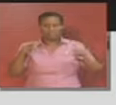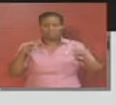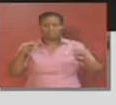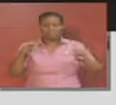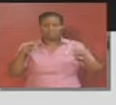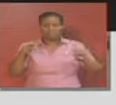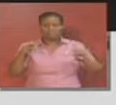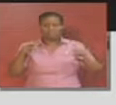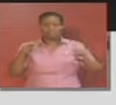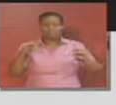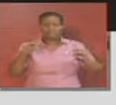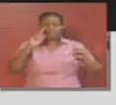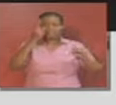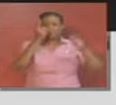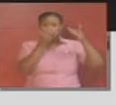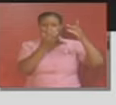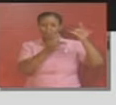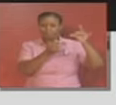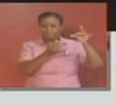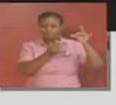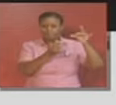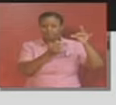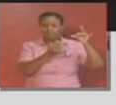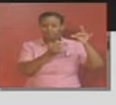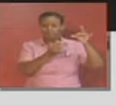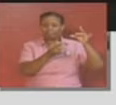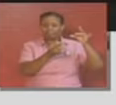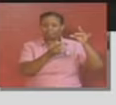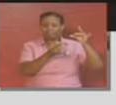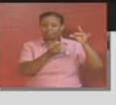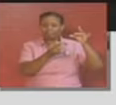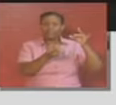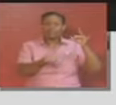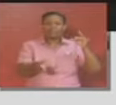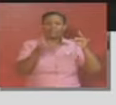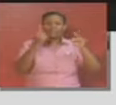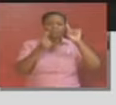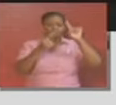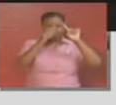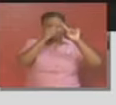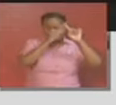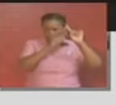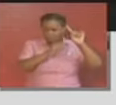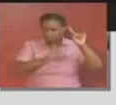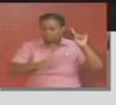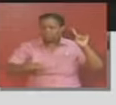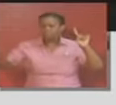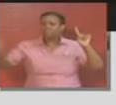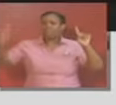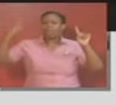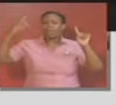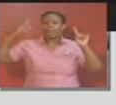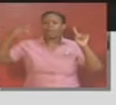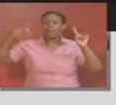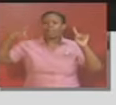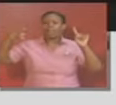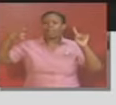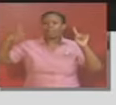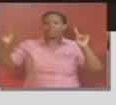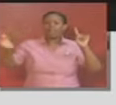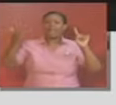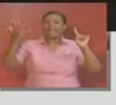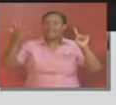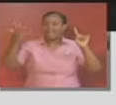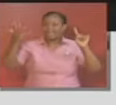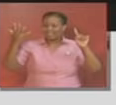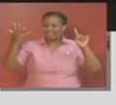actual positive cases. And one of those primary contacts has now 5 blue circles